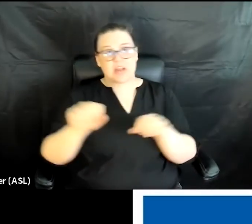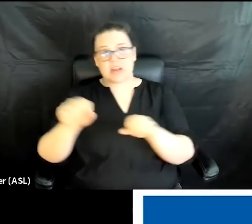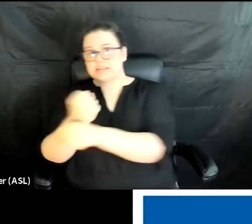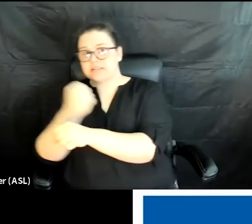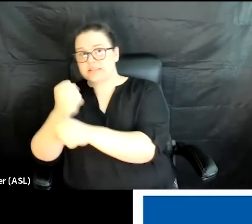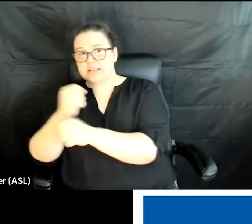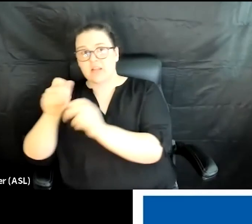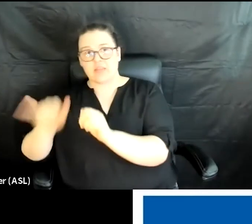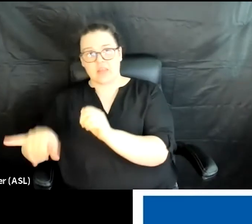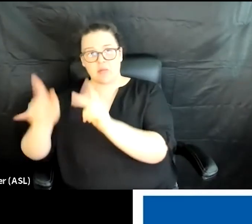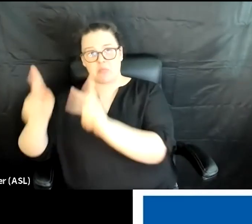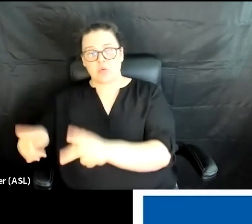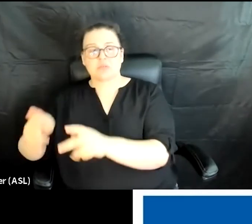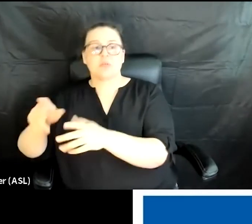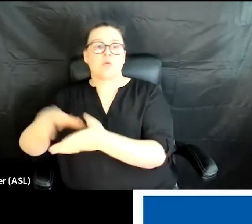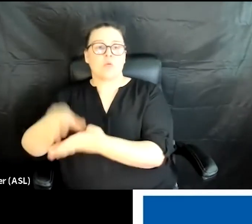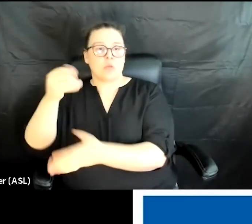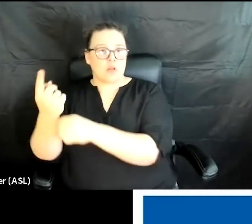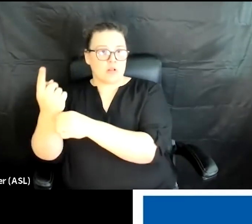night, that there are actually